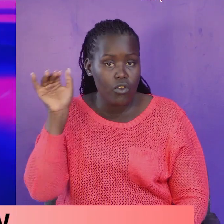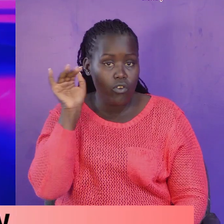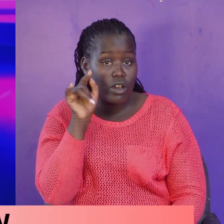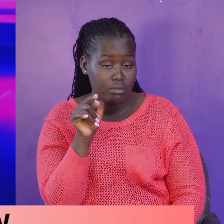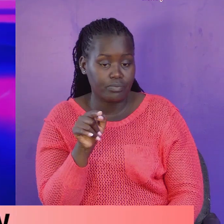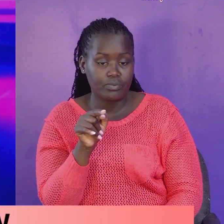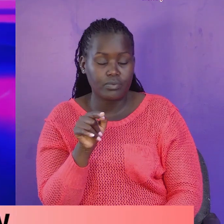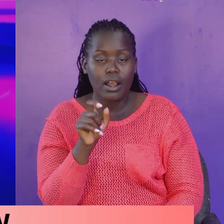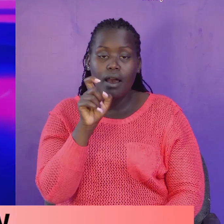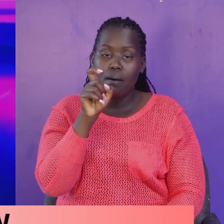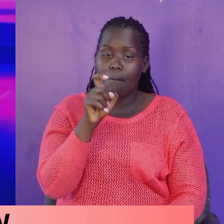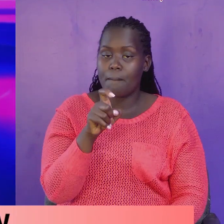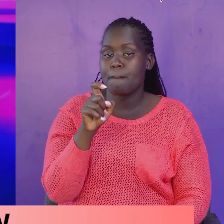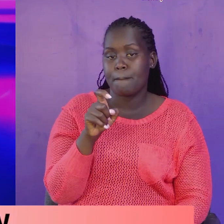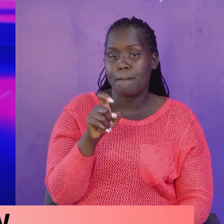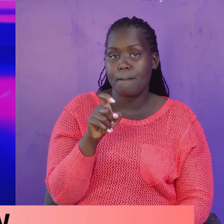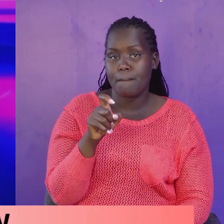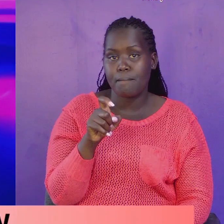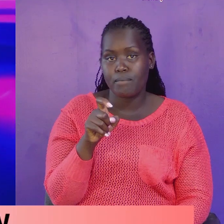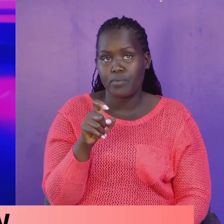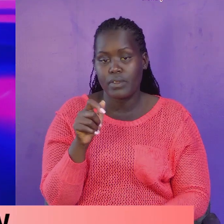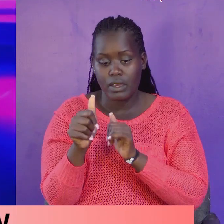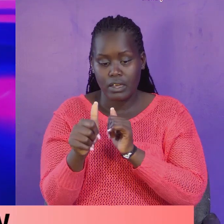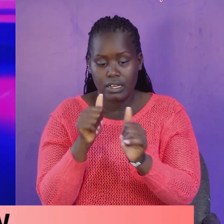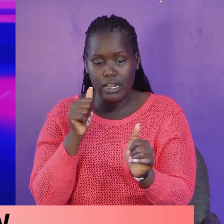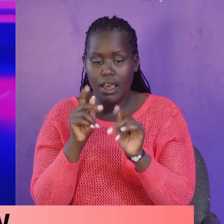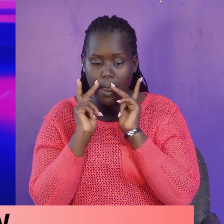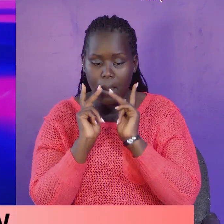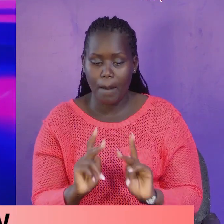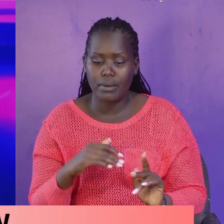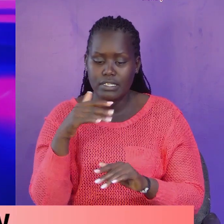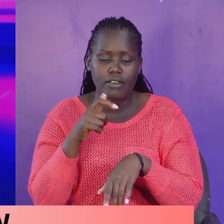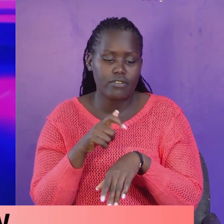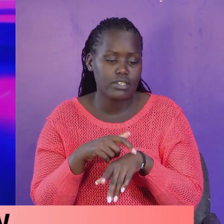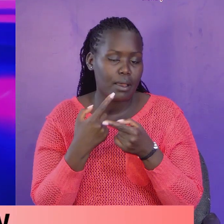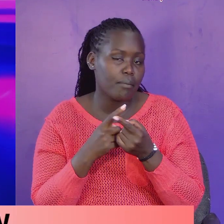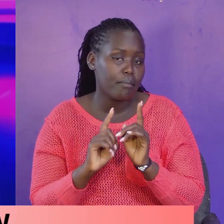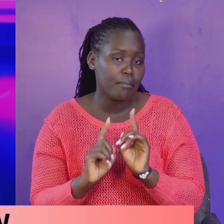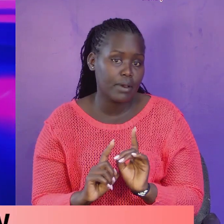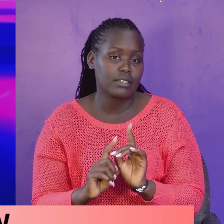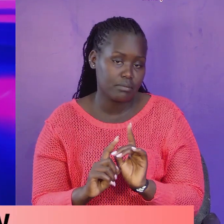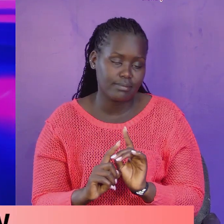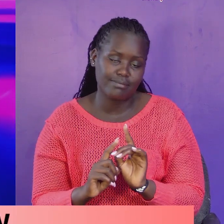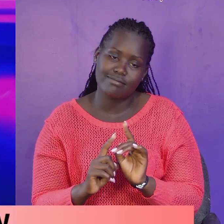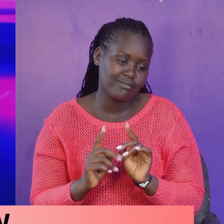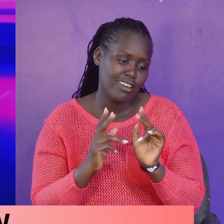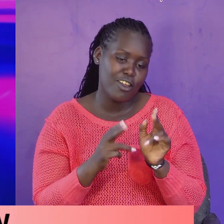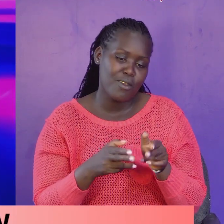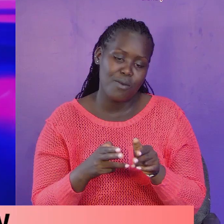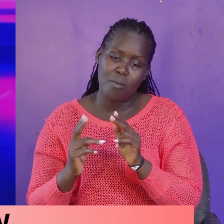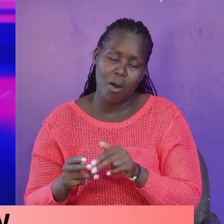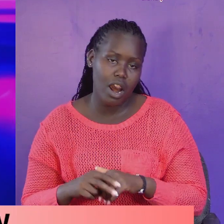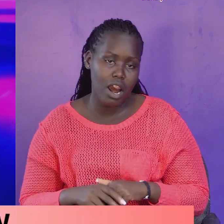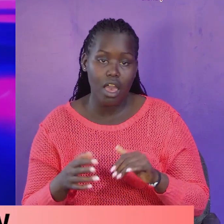he must deny me peace every time, but tutamzoea tu.